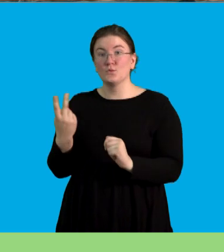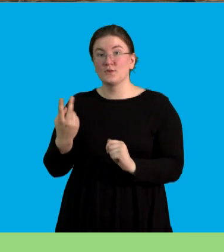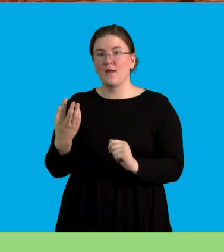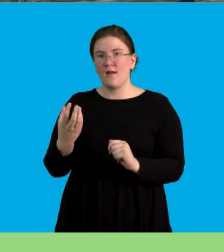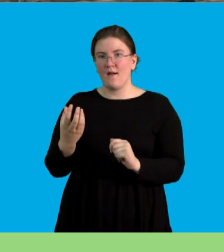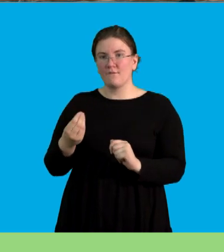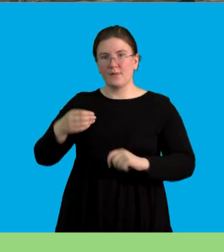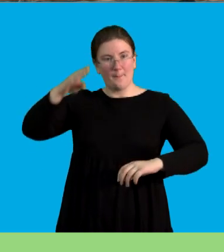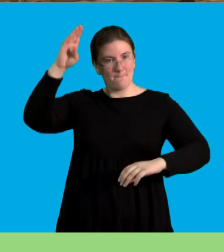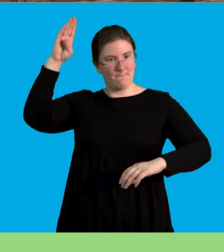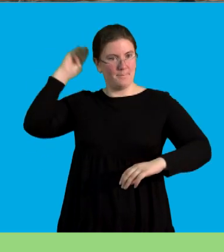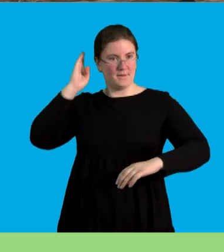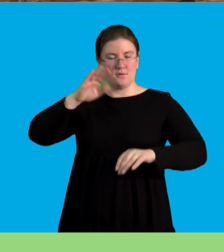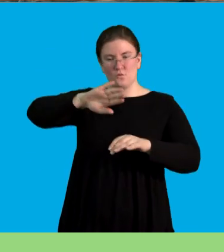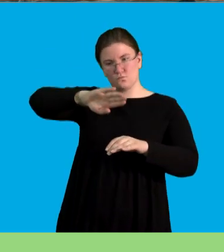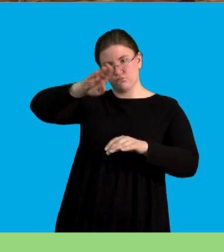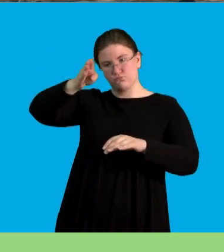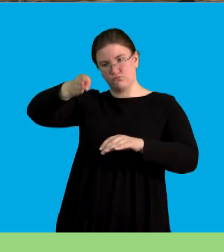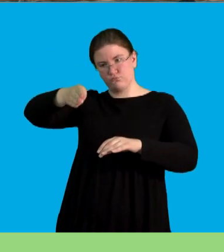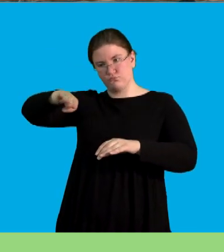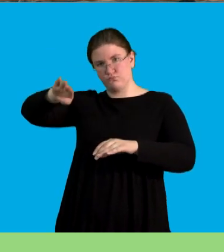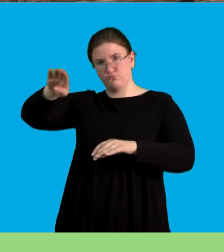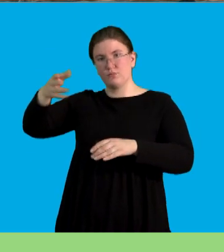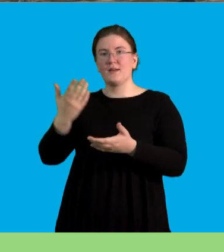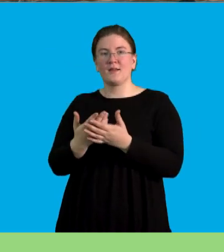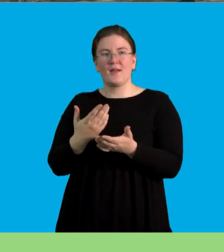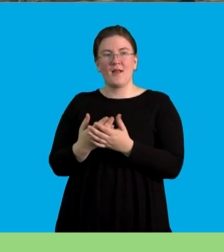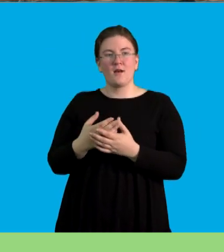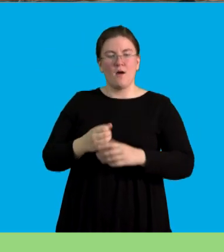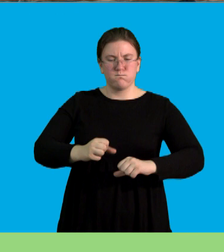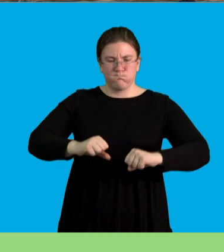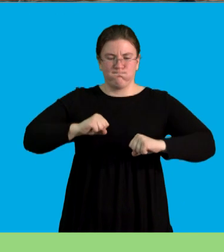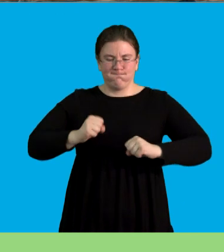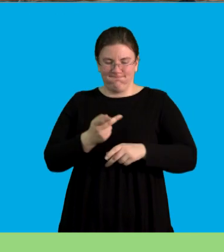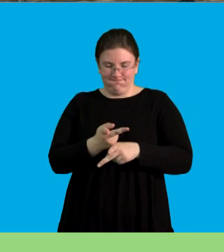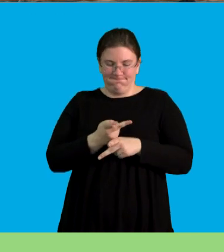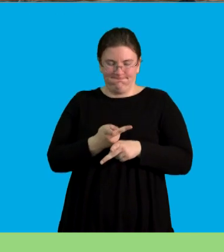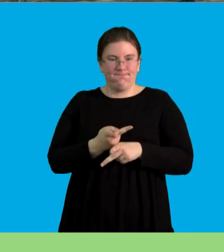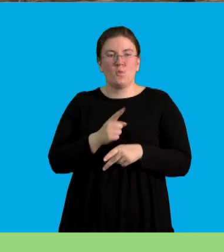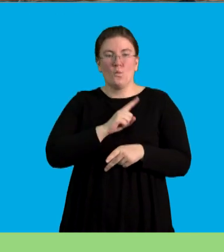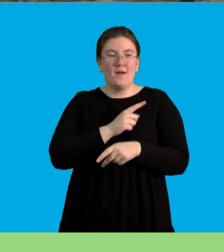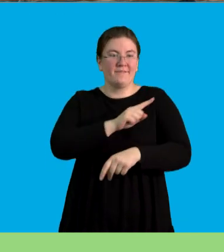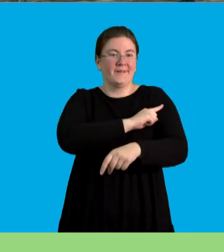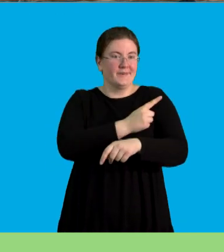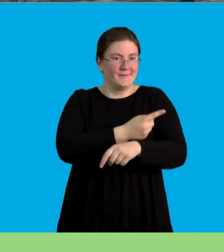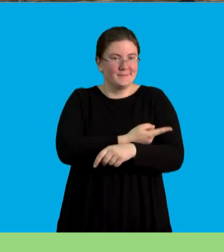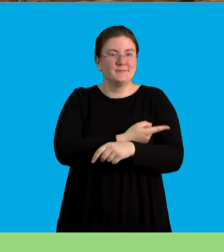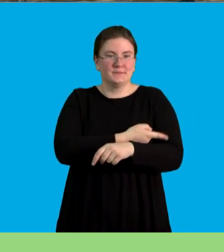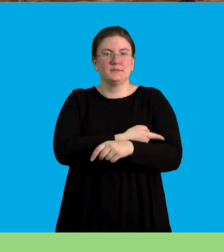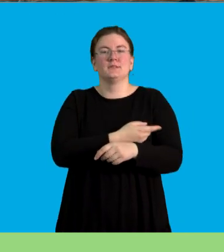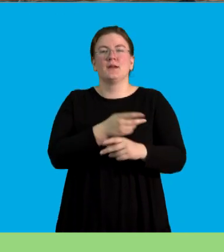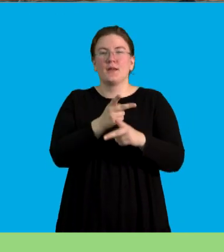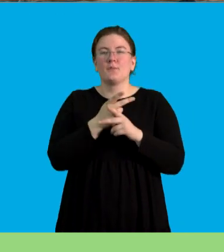They also have humps that can store fat, which is broken down for energy. Remember, they walk through